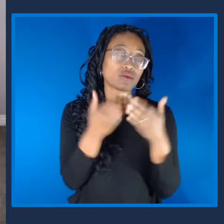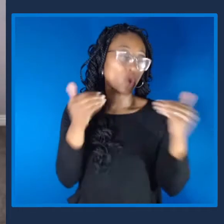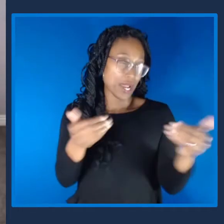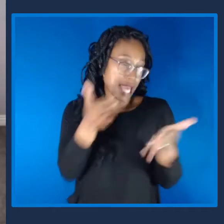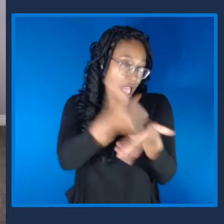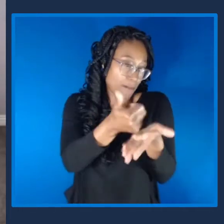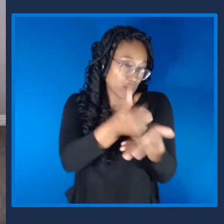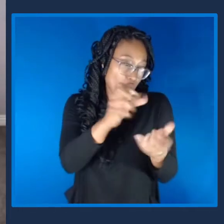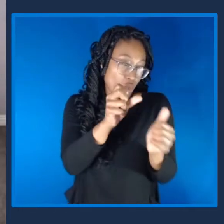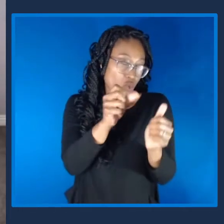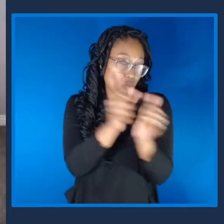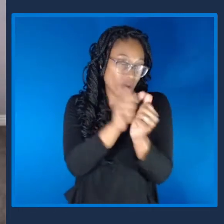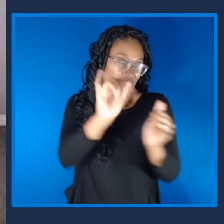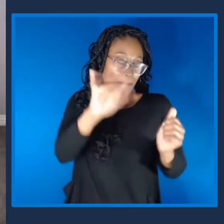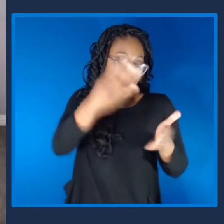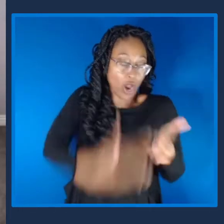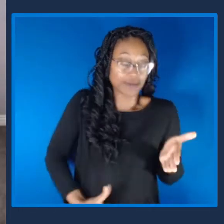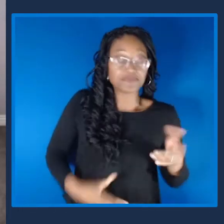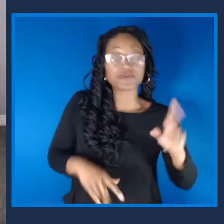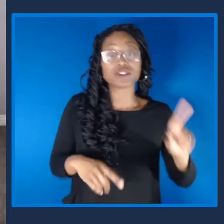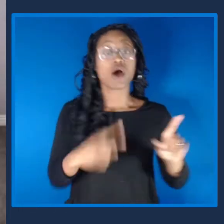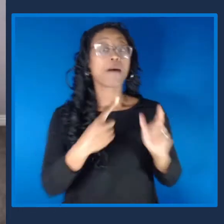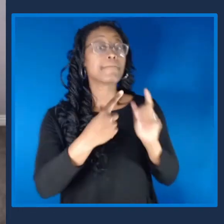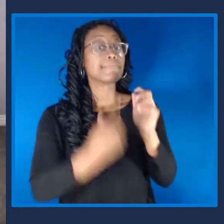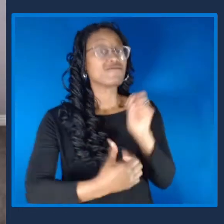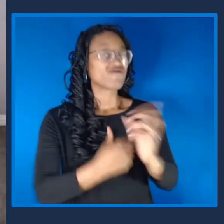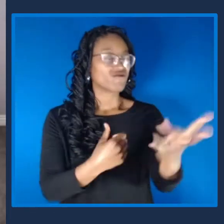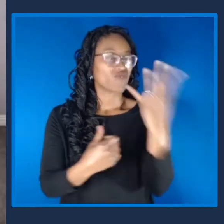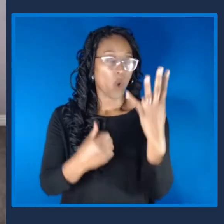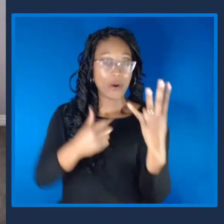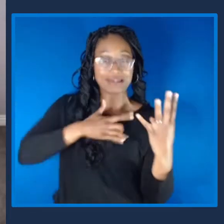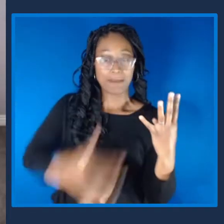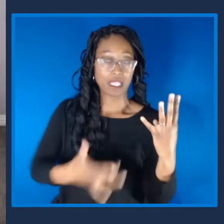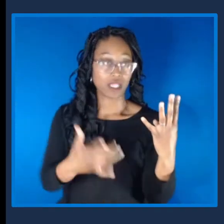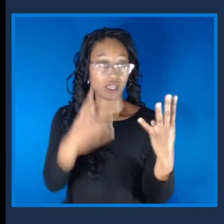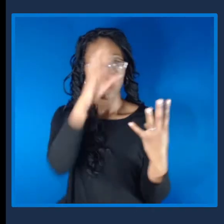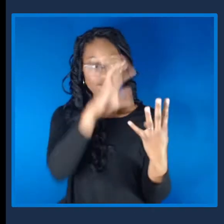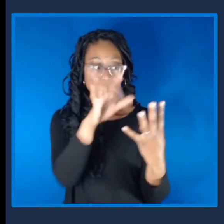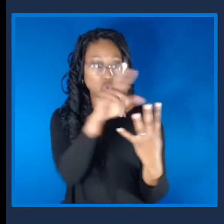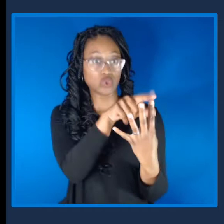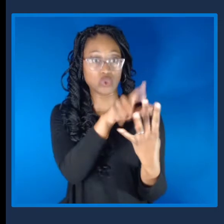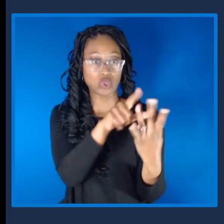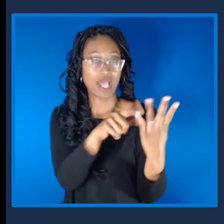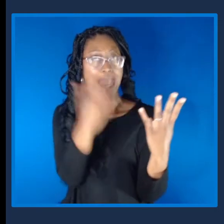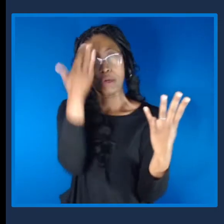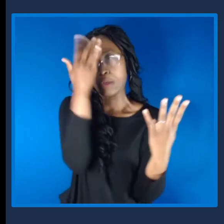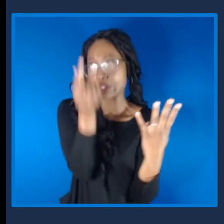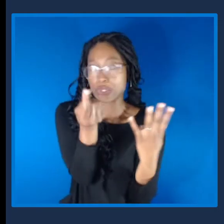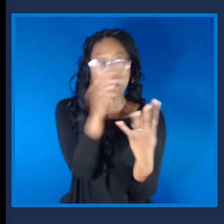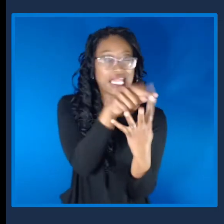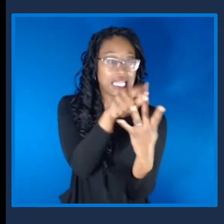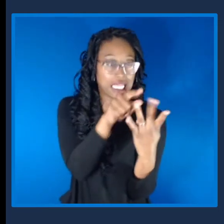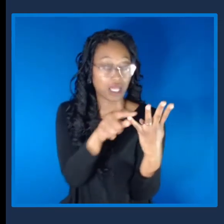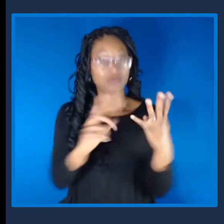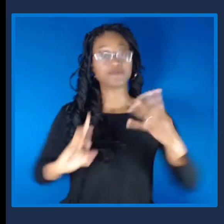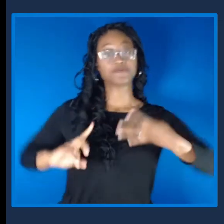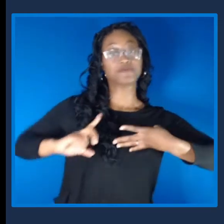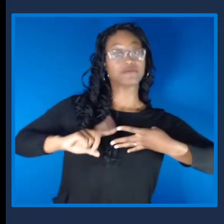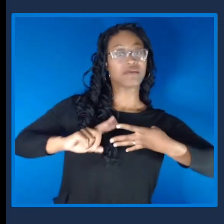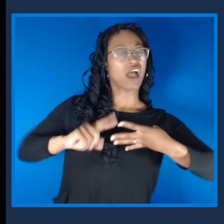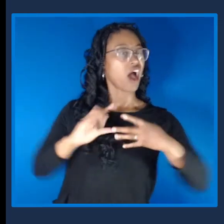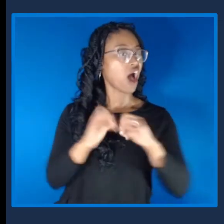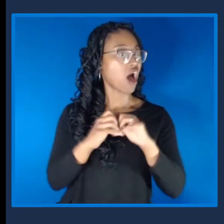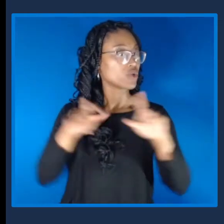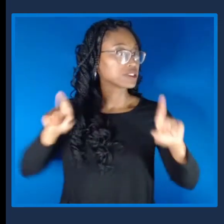common areas where people get confused or don't quite know what the first steps are the following. So how do we test